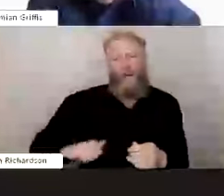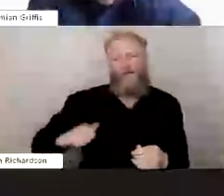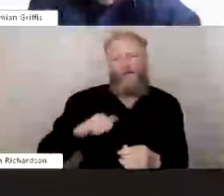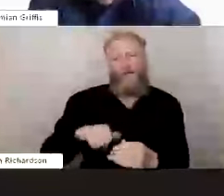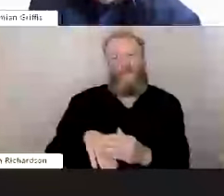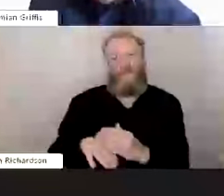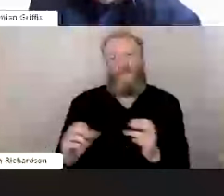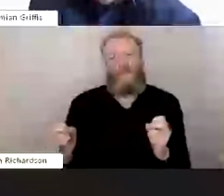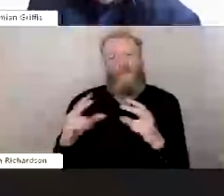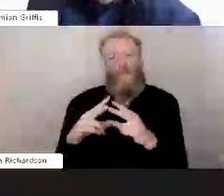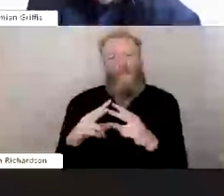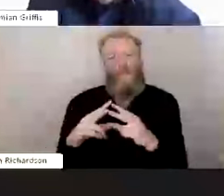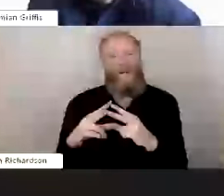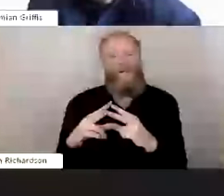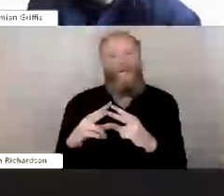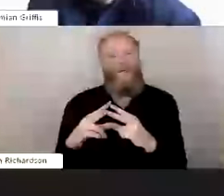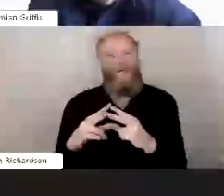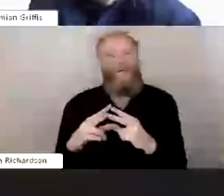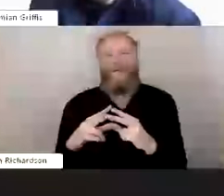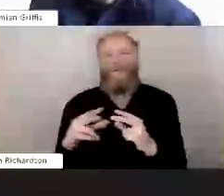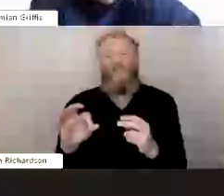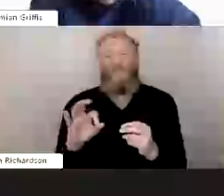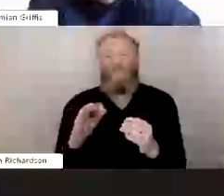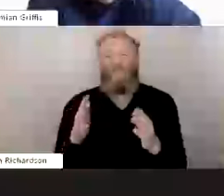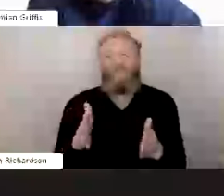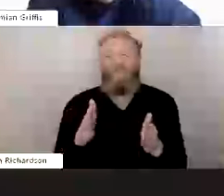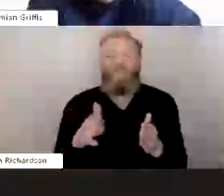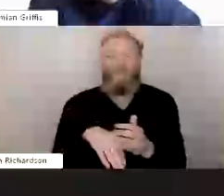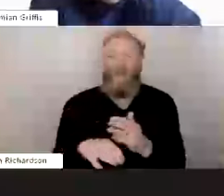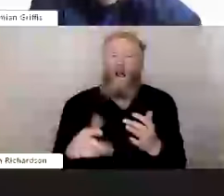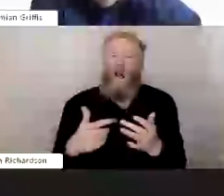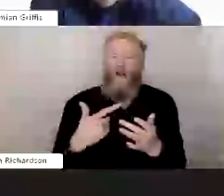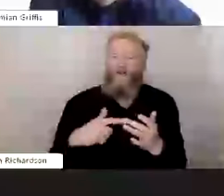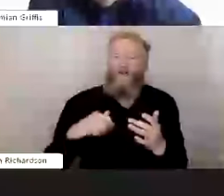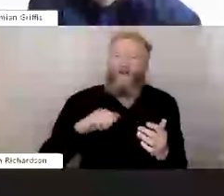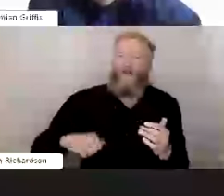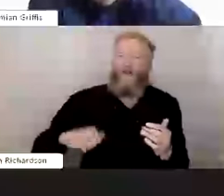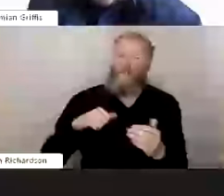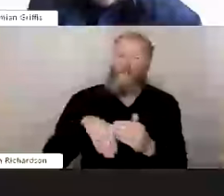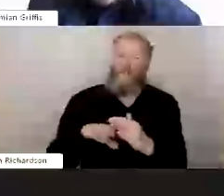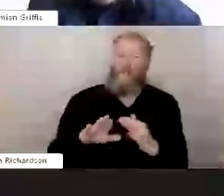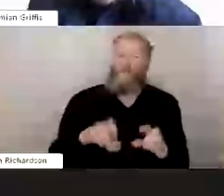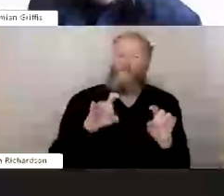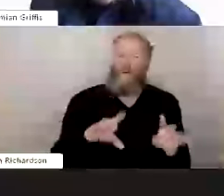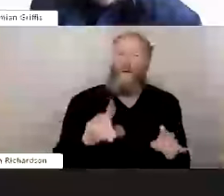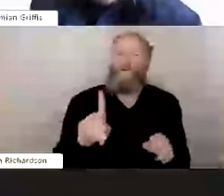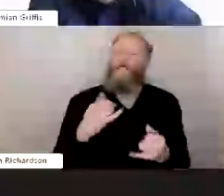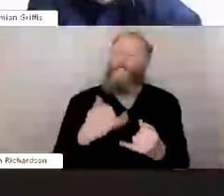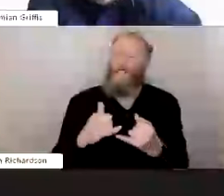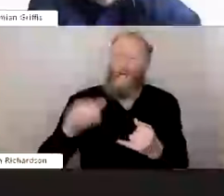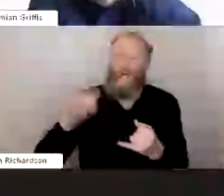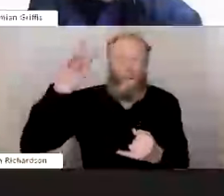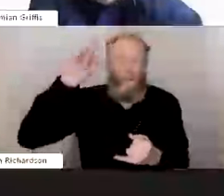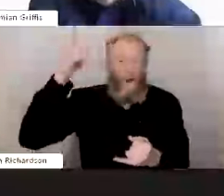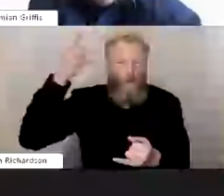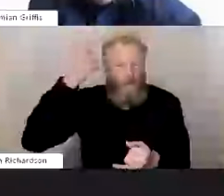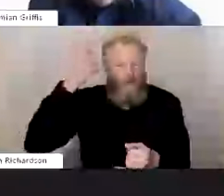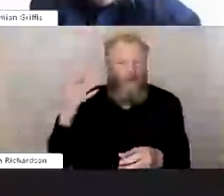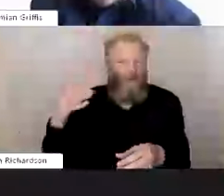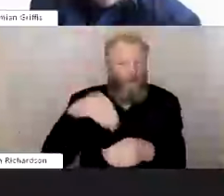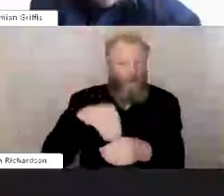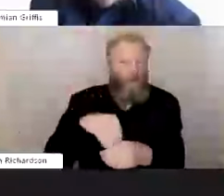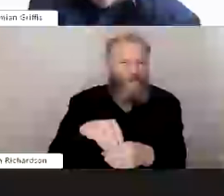that's not unusual in other councils around the country. But again, it's very political, though. It would depend. There's also